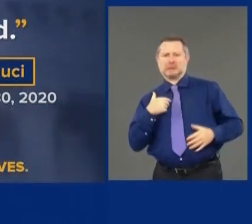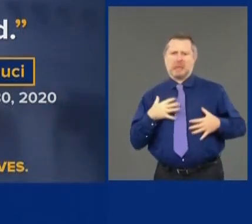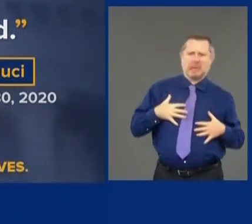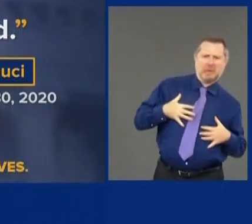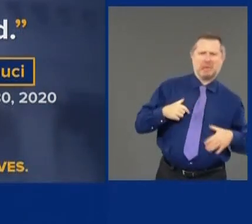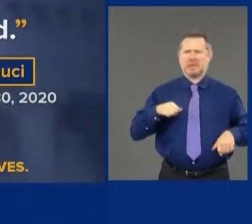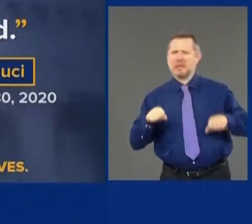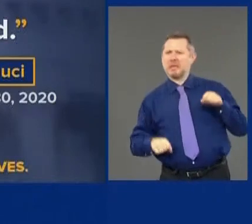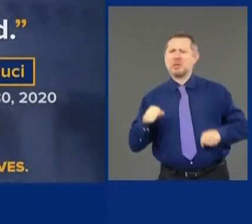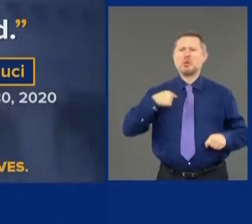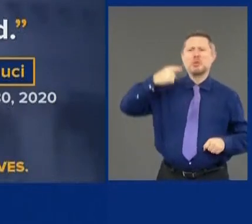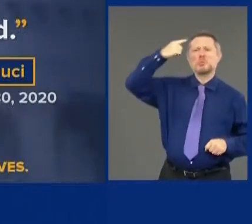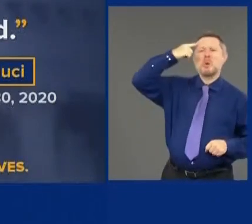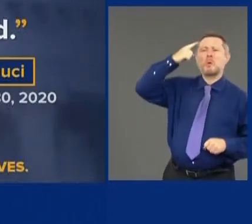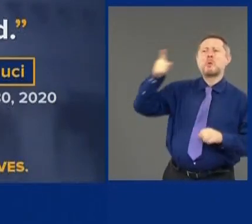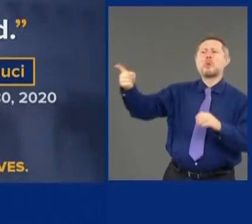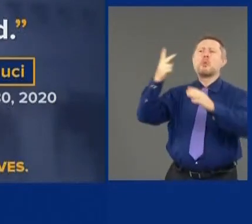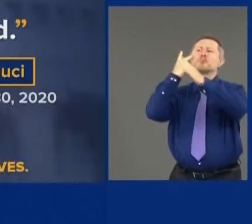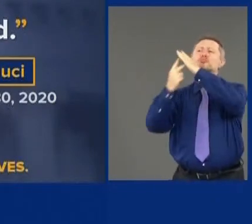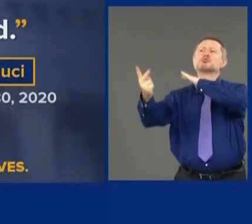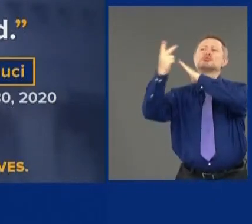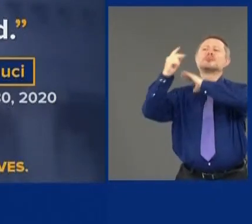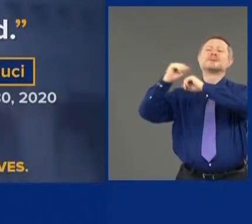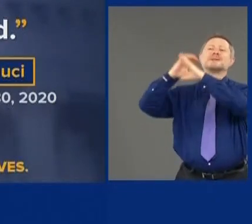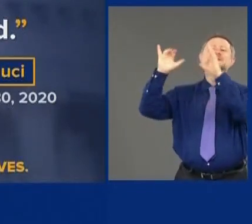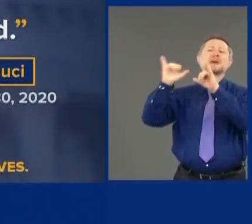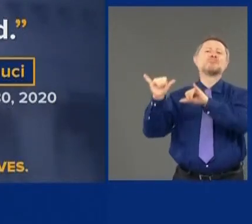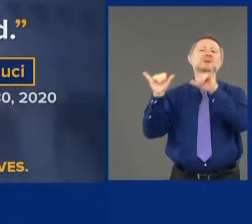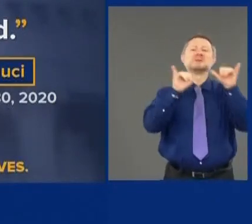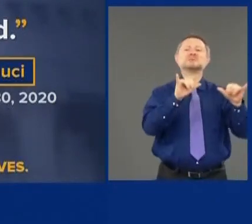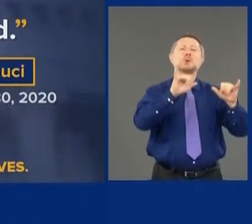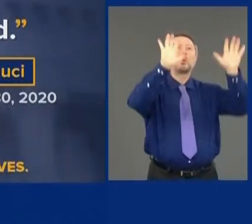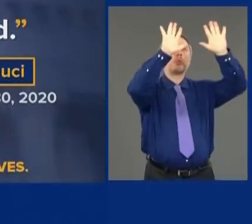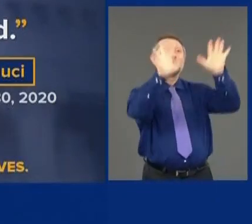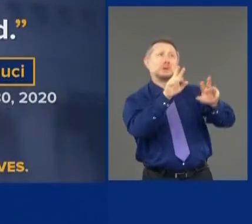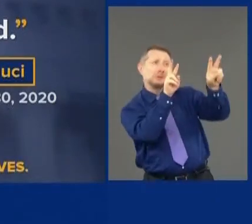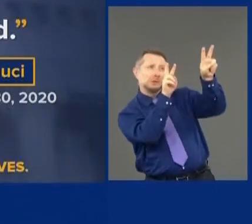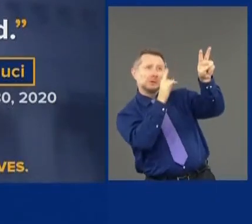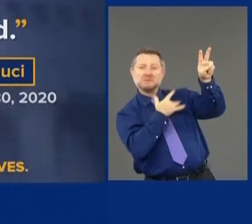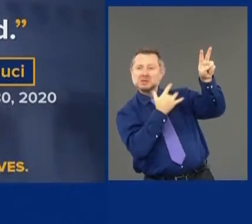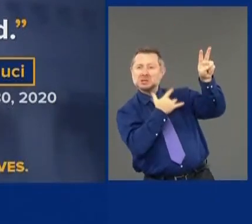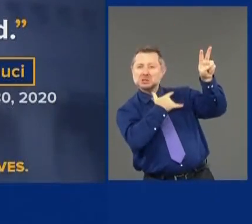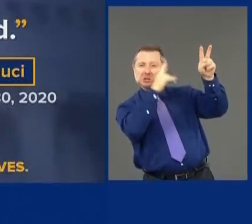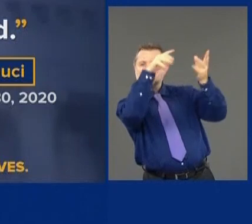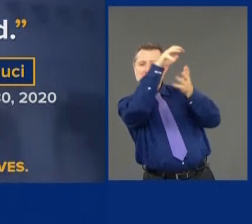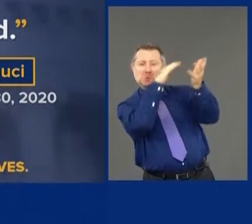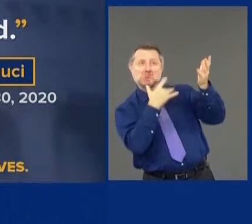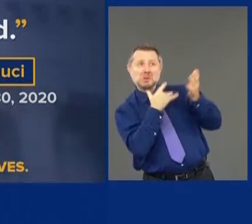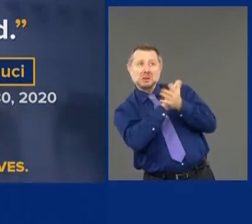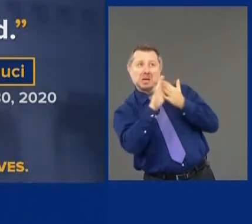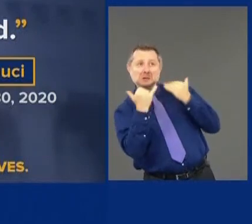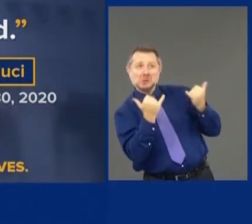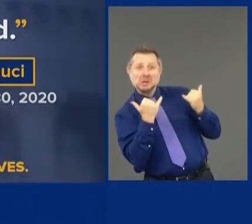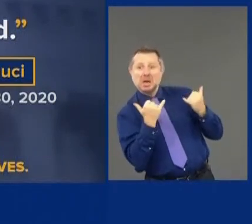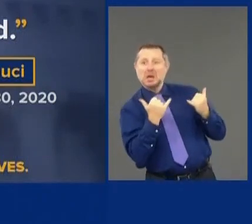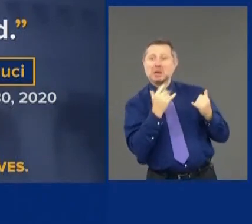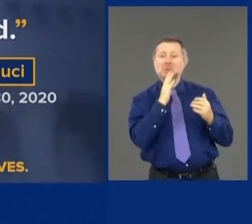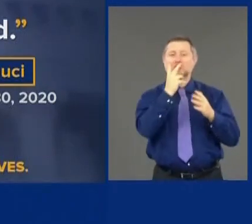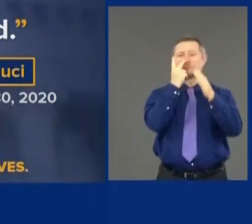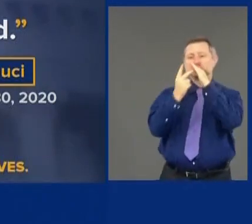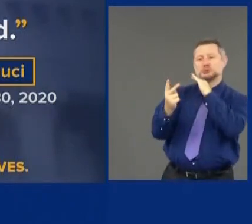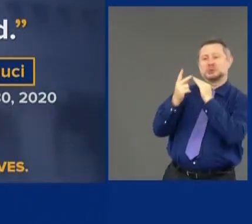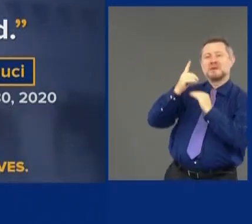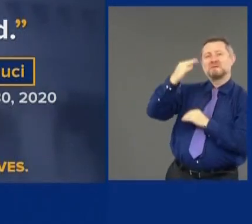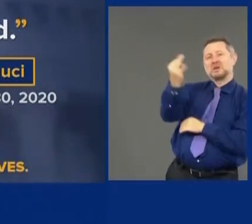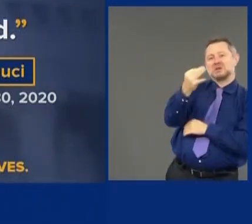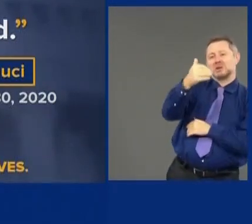weather forecast. Weather is nice today, but we project it's going to be bad on Friday. That's not